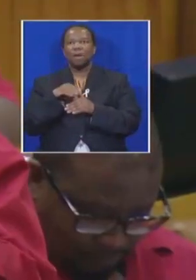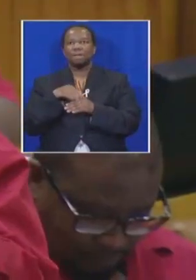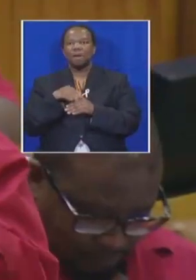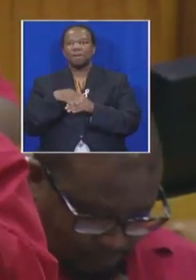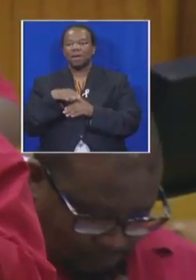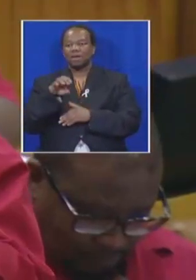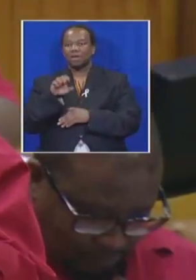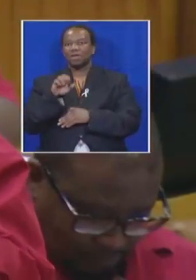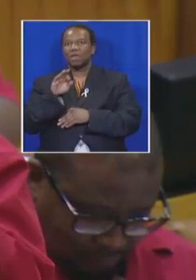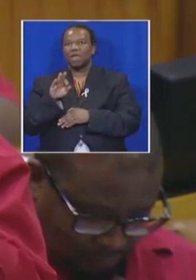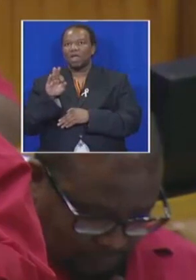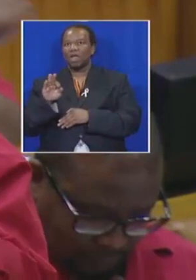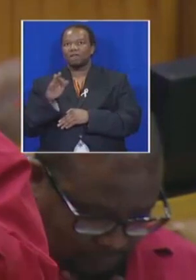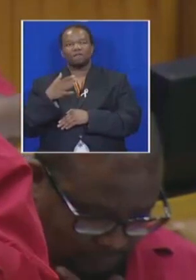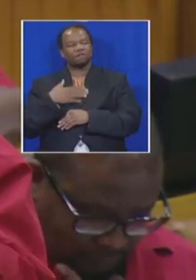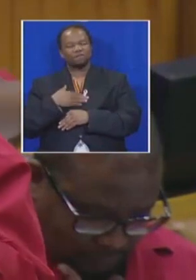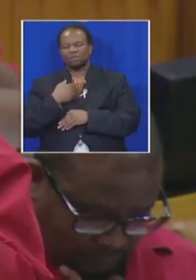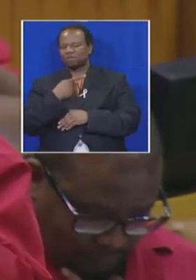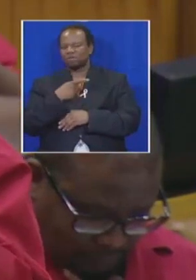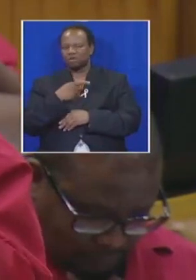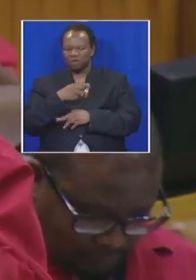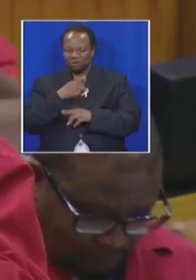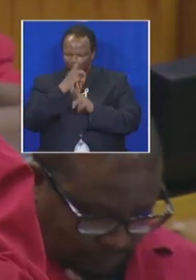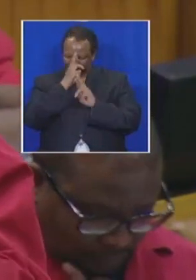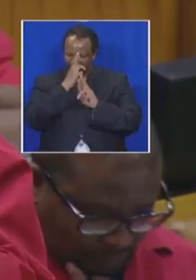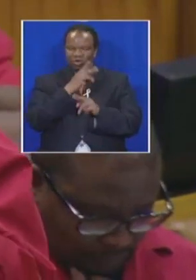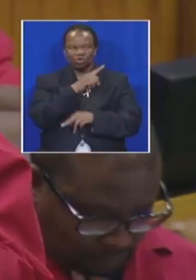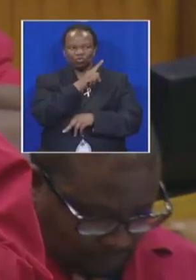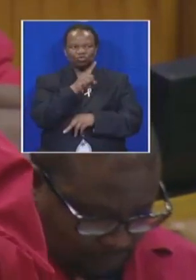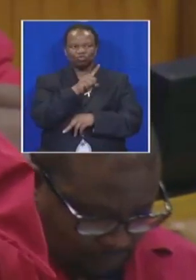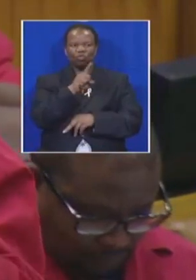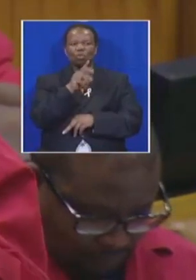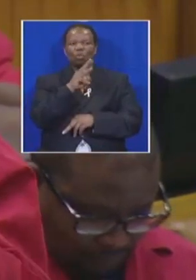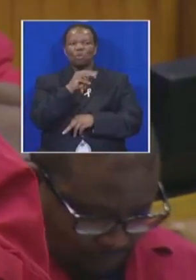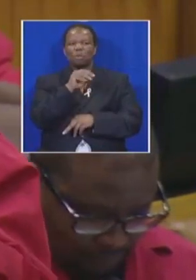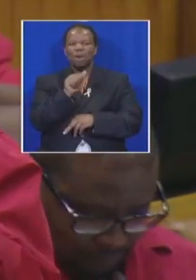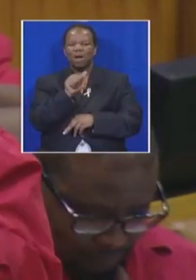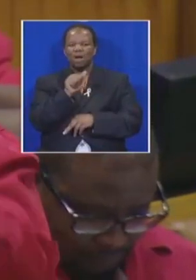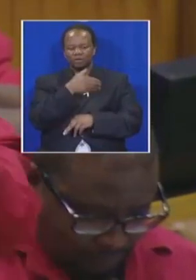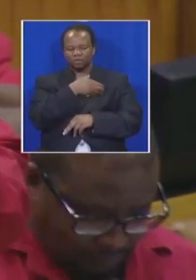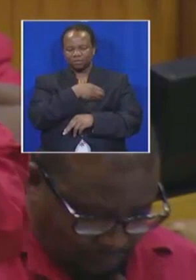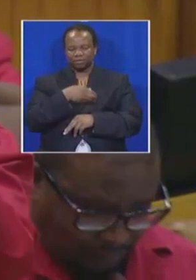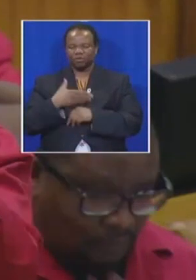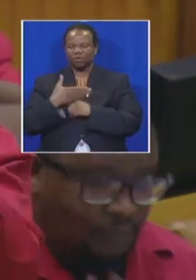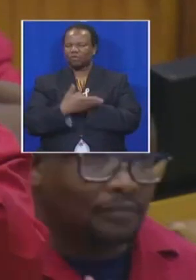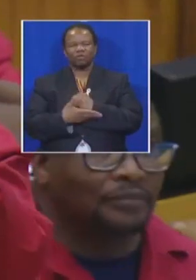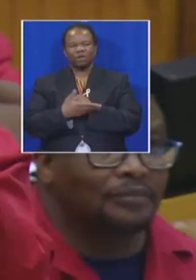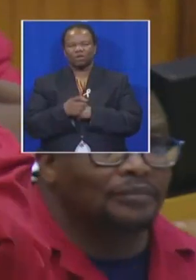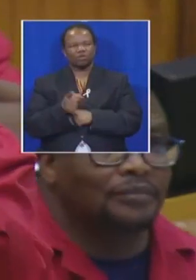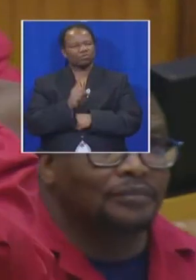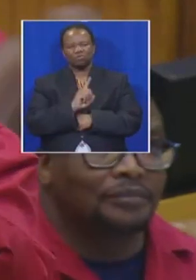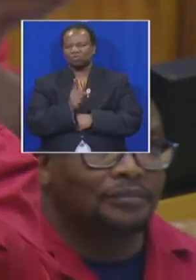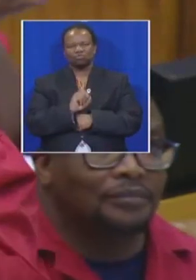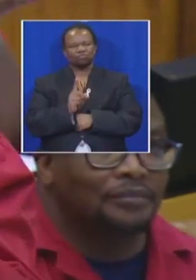not recognize Zuma as the president of this country. Honorable member, For the in this purposes House. of the sitting, wait. For